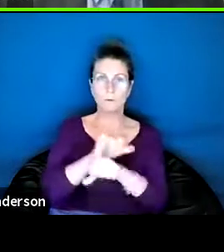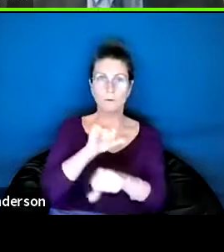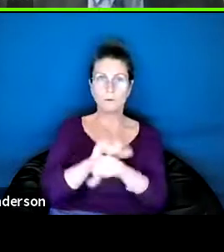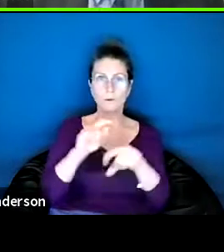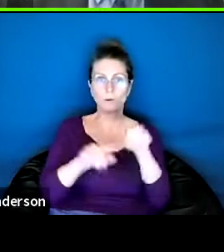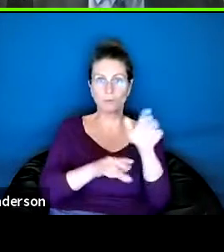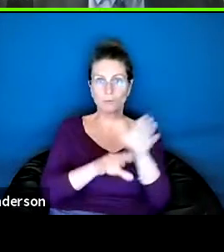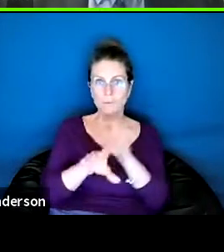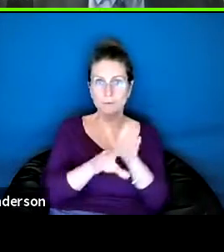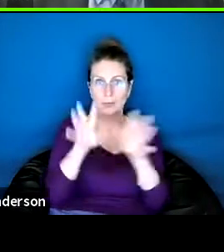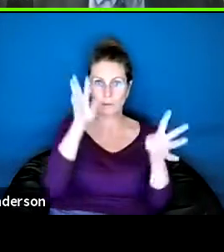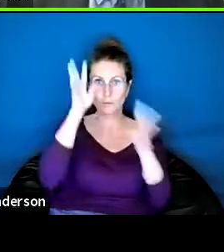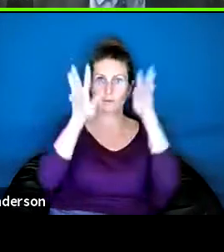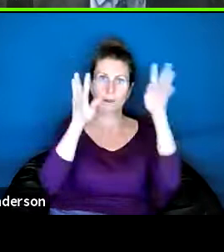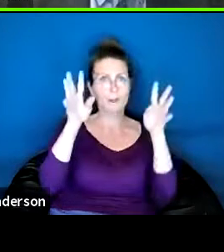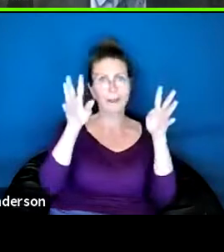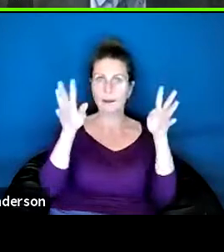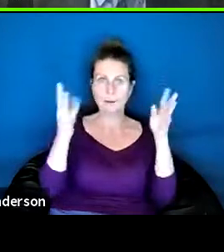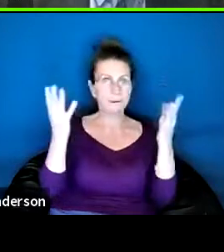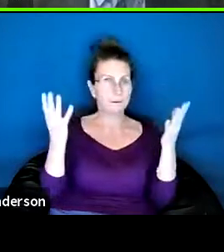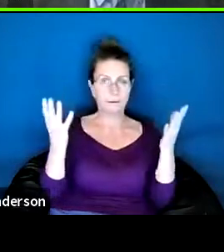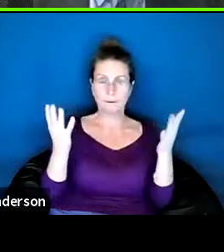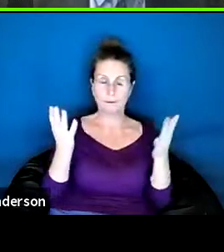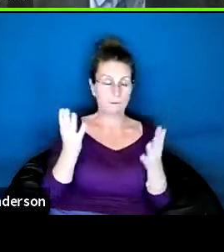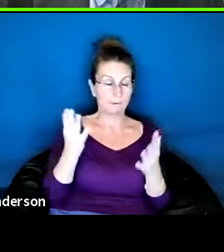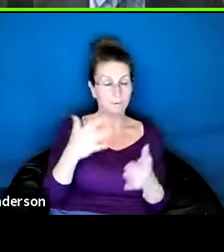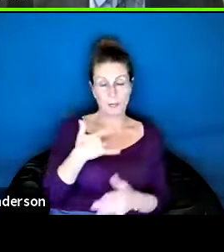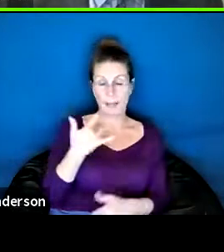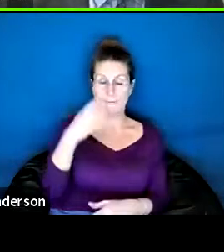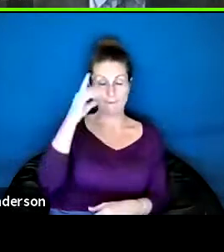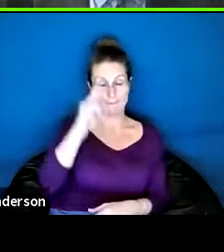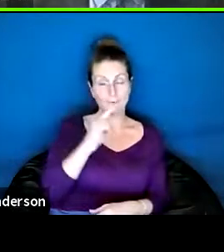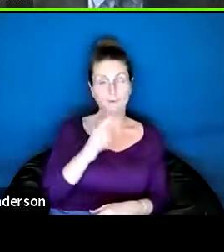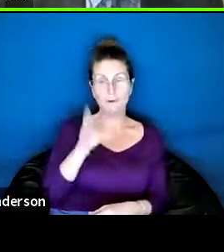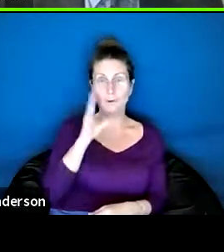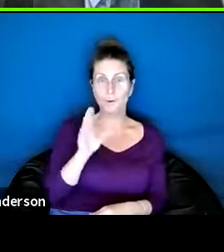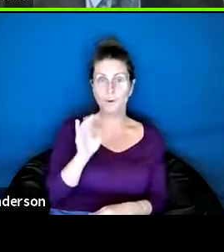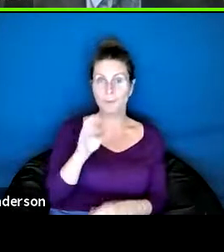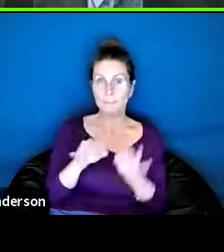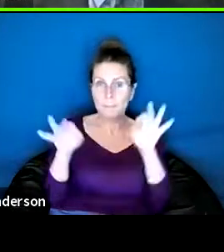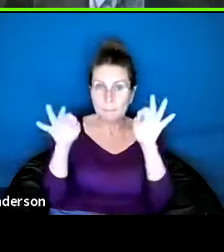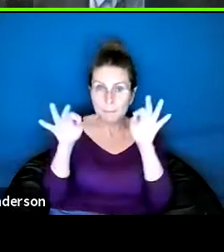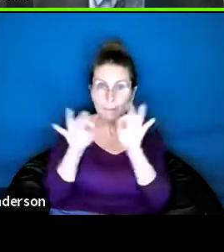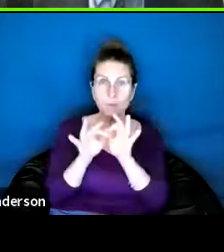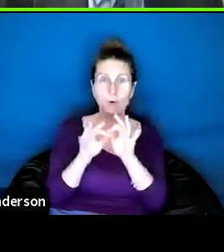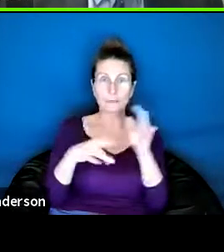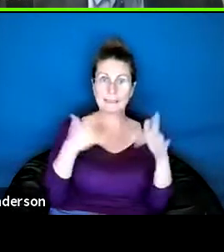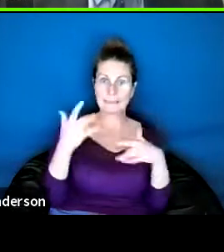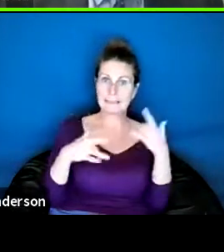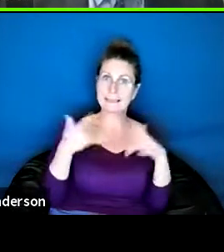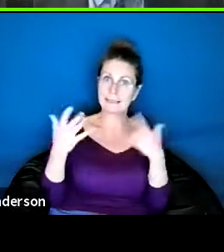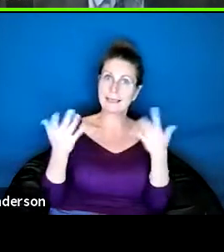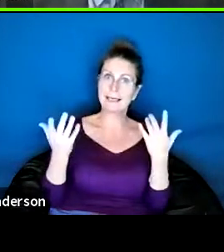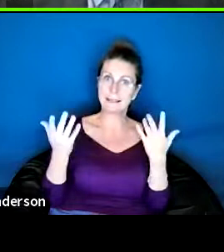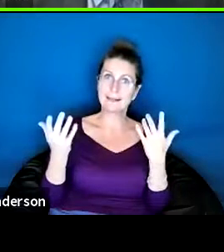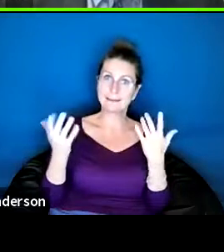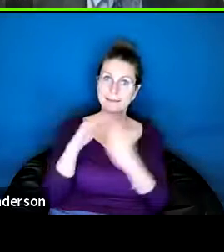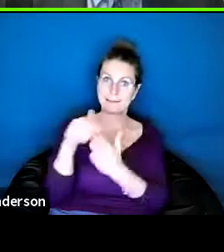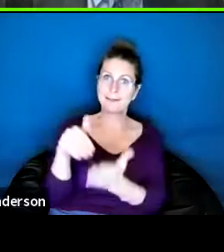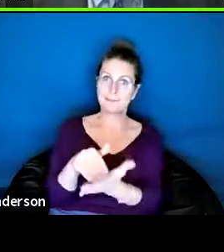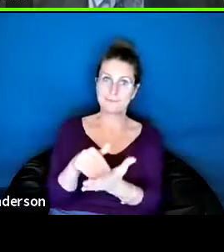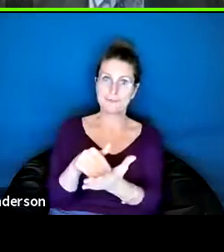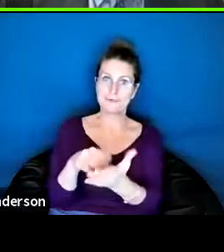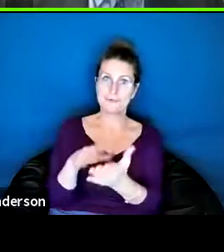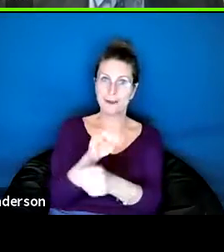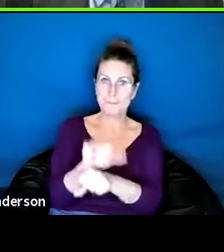which is no doubt going to be a very, very important and exciting enterprise. And we're so pleased